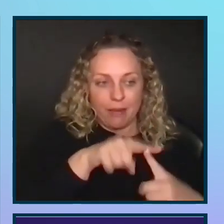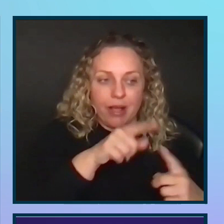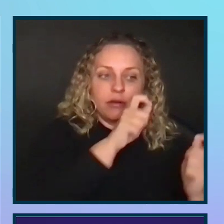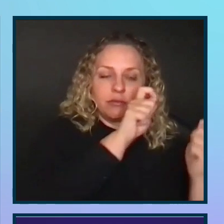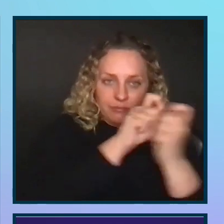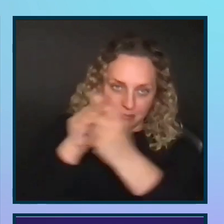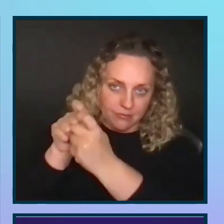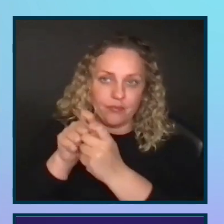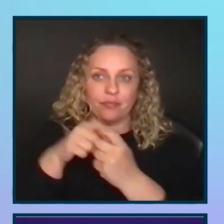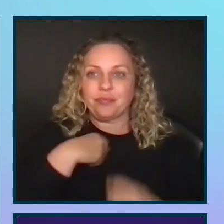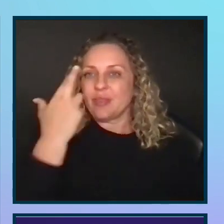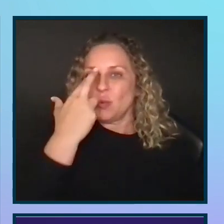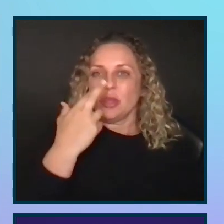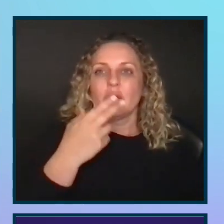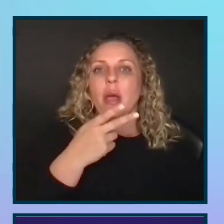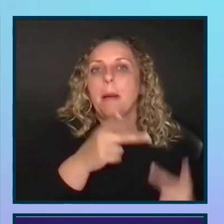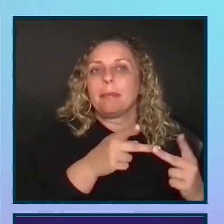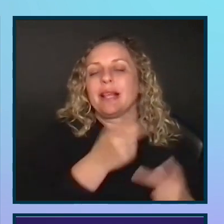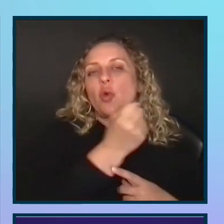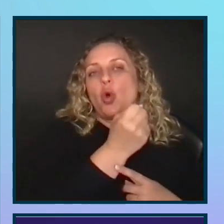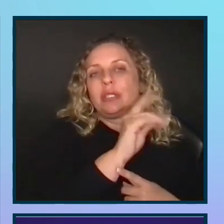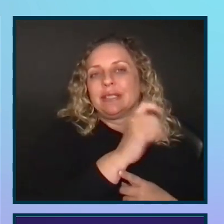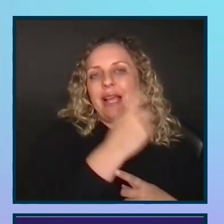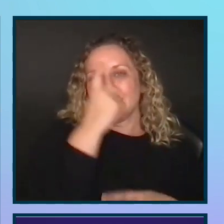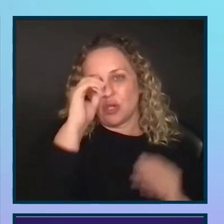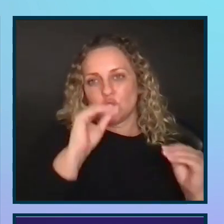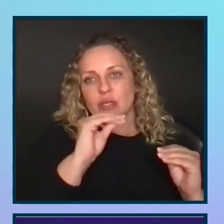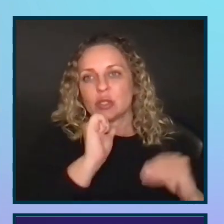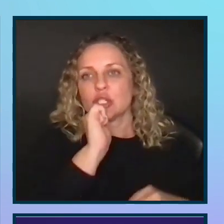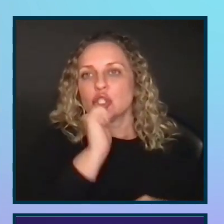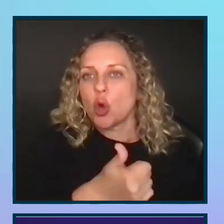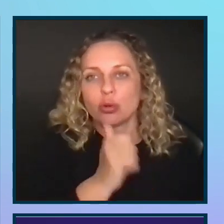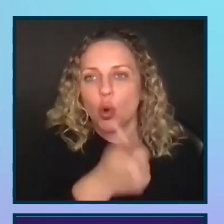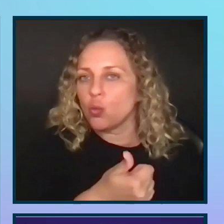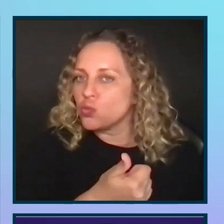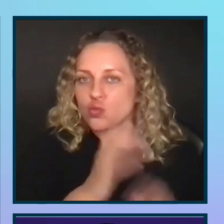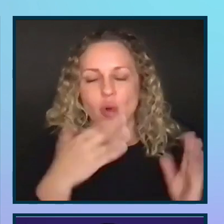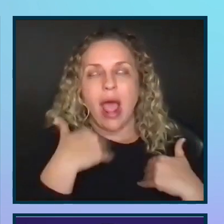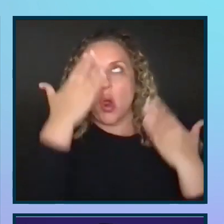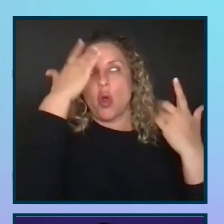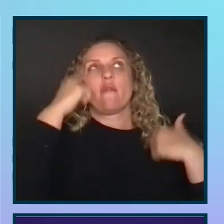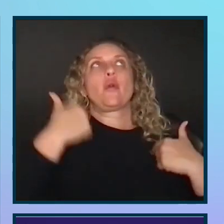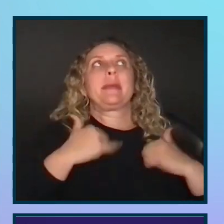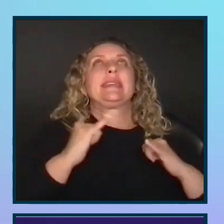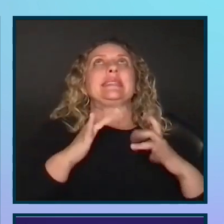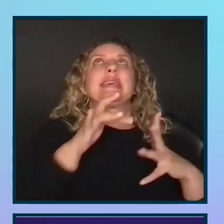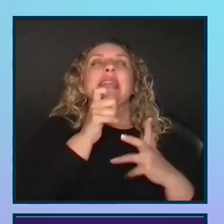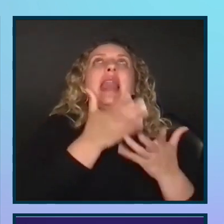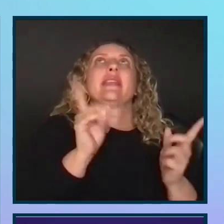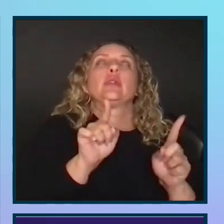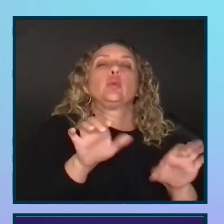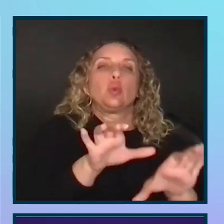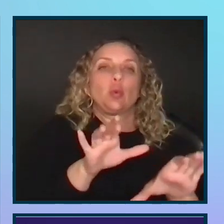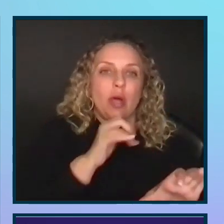and I'm realizing it, but don't use placeholder text for instructions. Just don't. I don't even know. For me, it's so not a thing to do. I didn't even